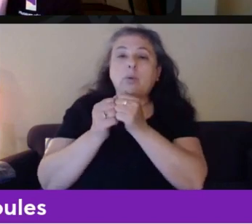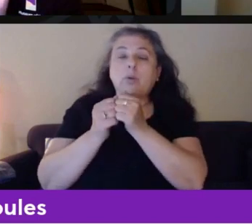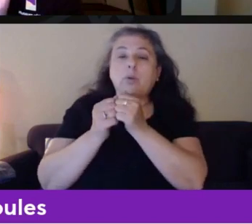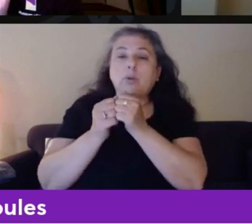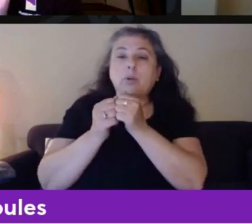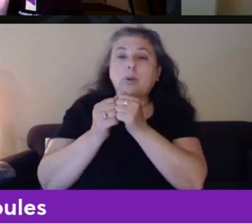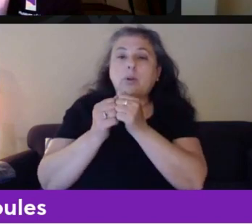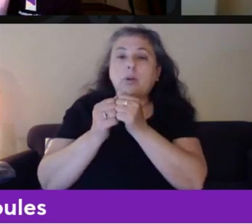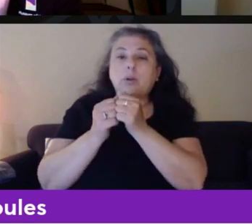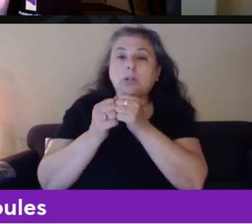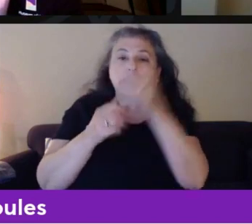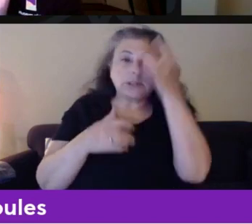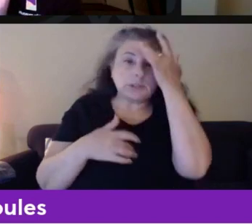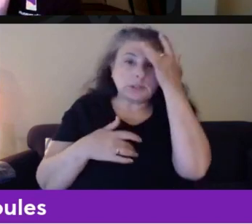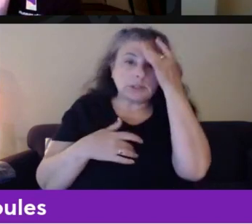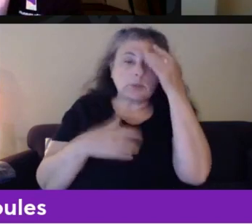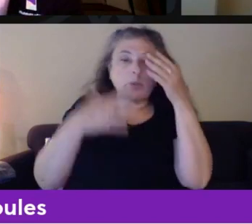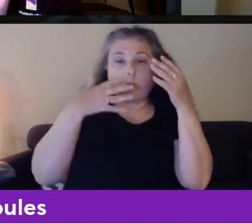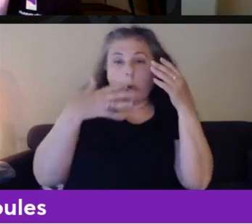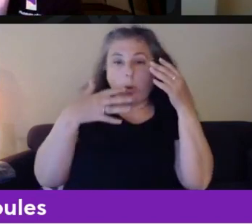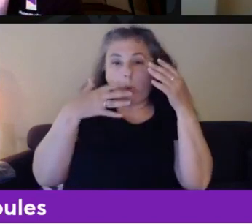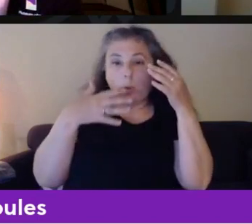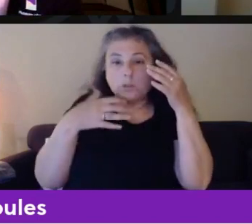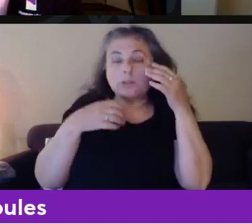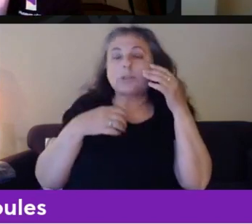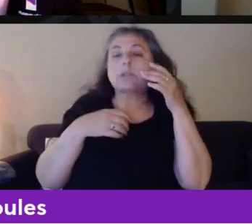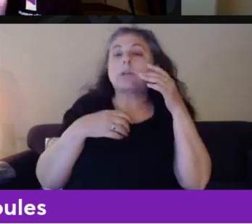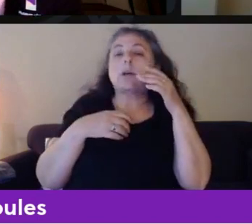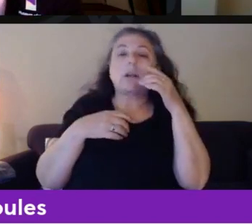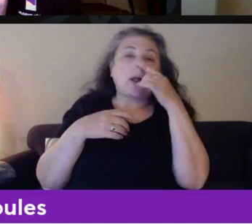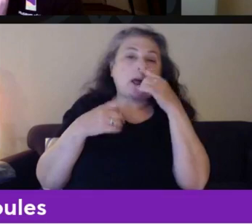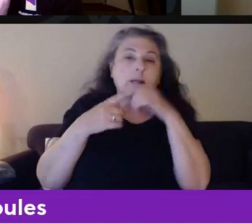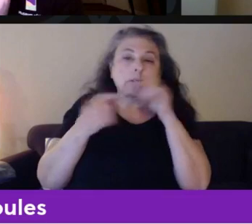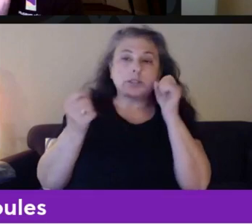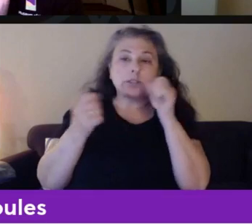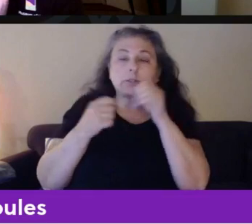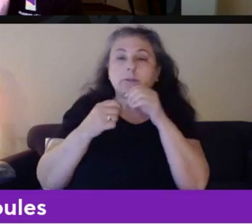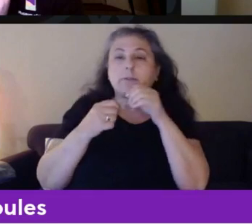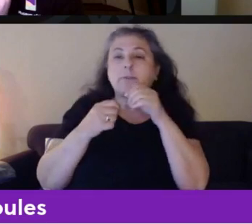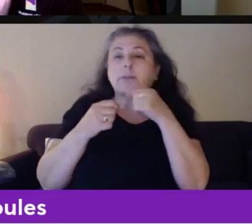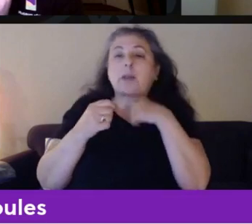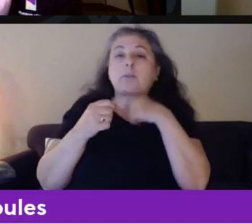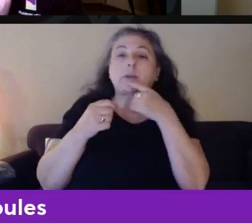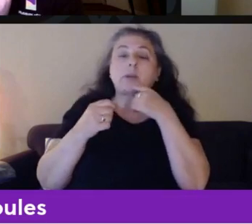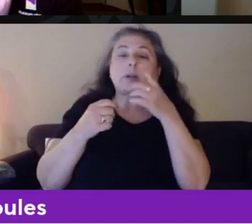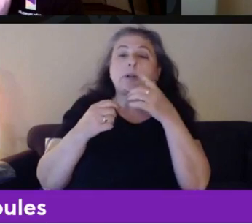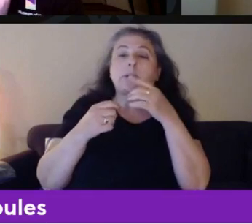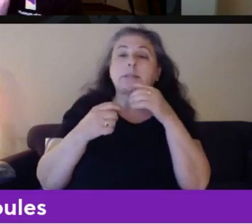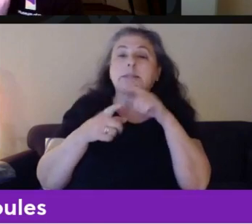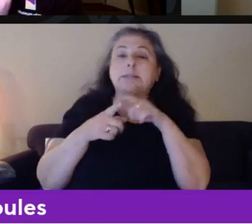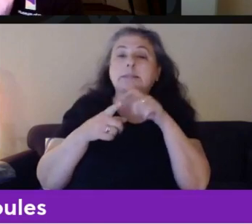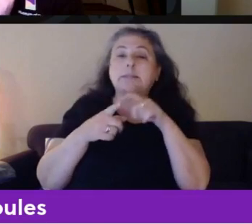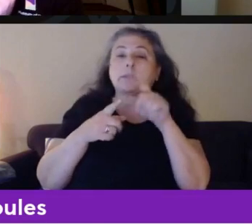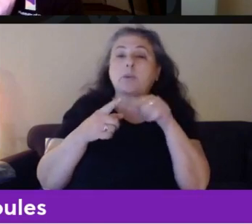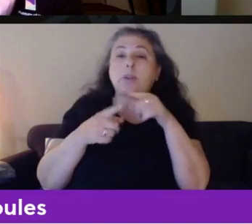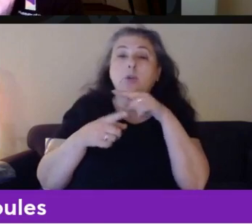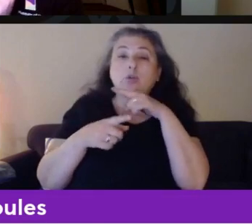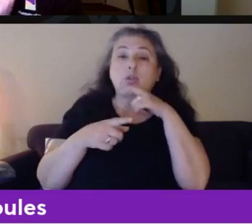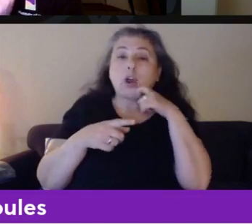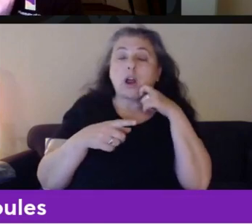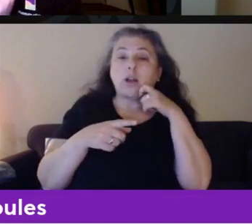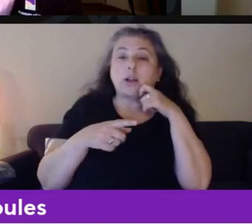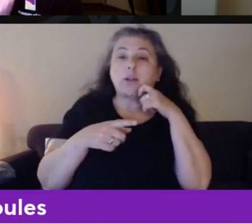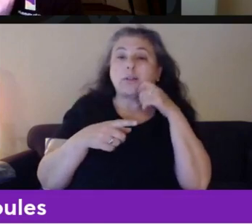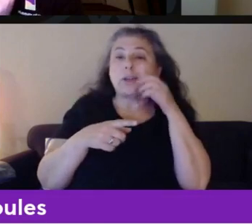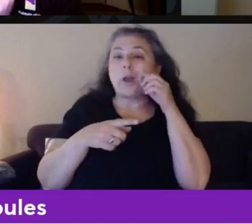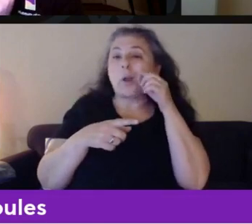with sickness, with cold, the common cold and allergies. I've been told that the seeds, after they're dried, if you bite